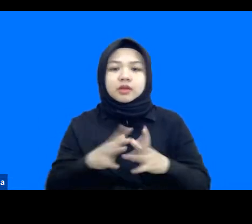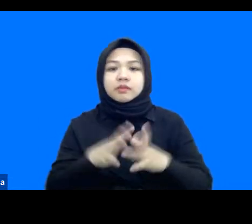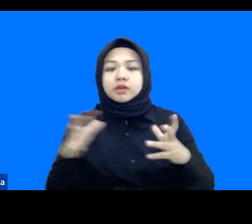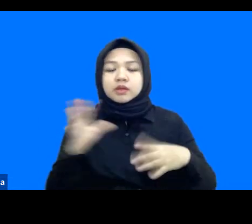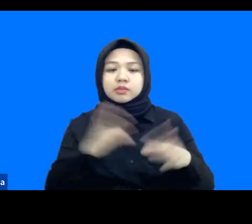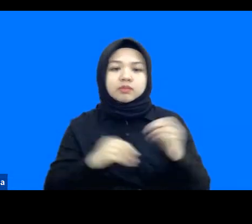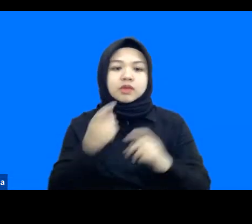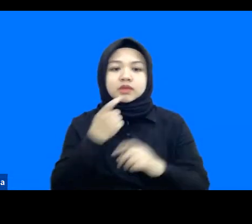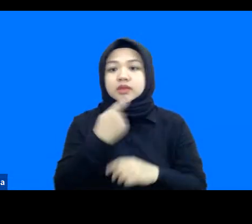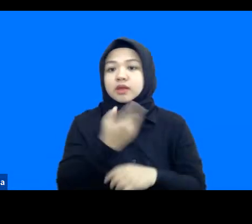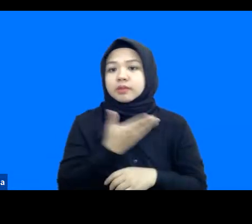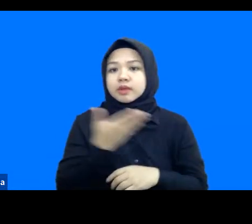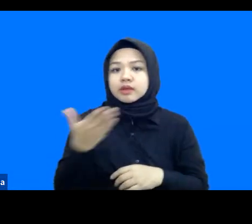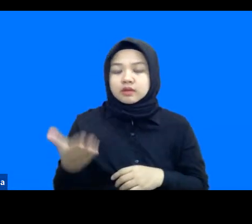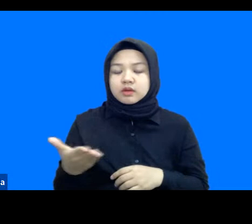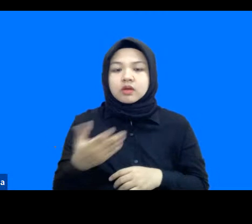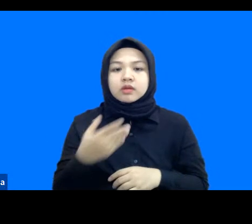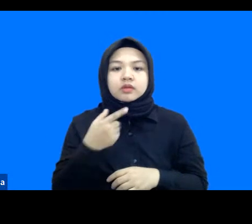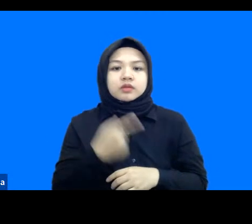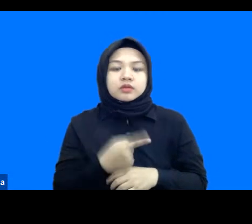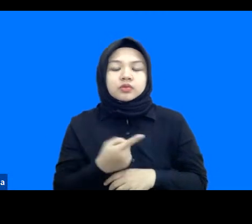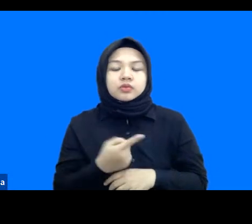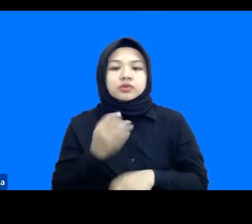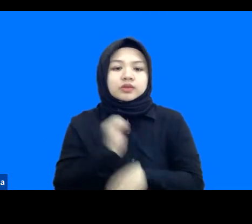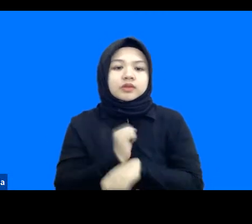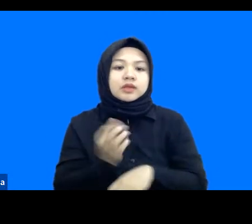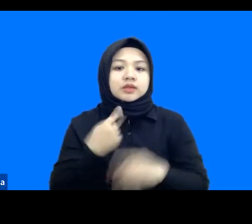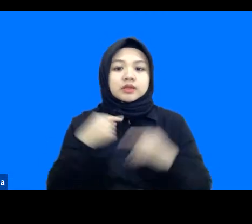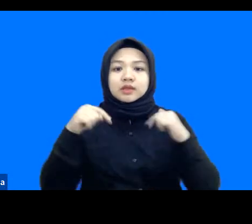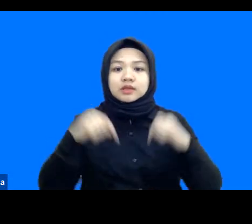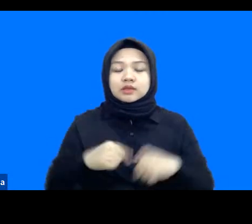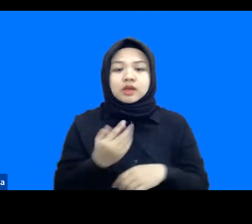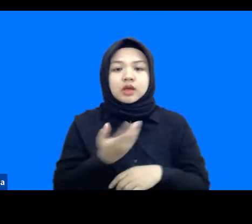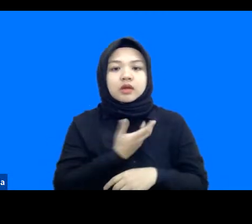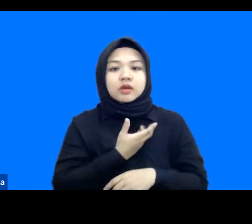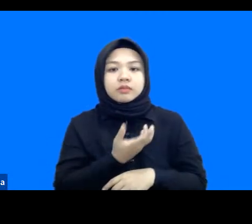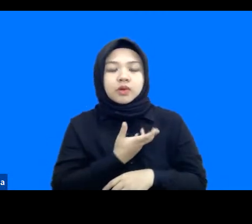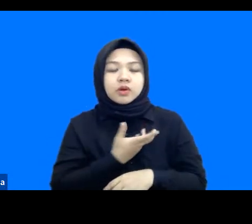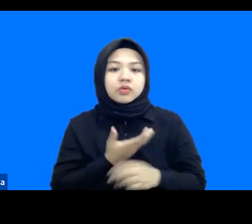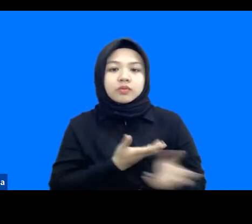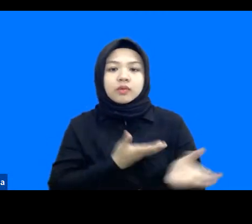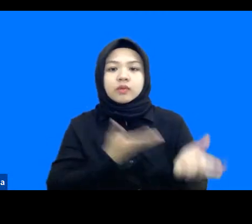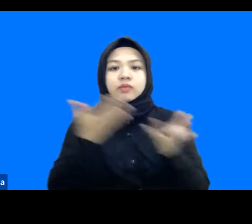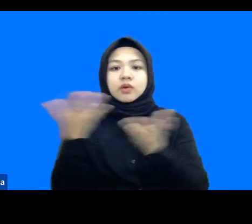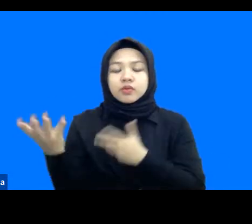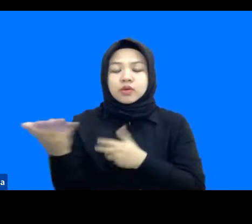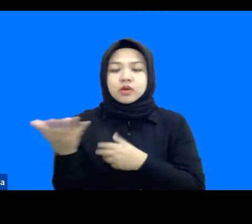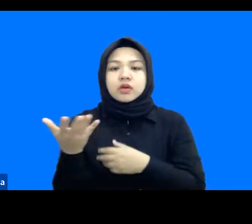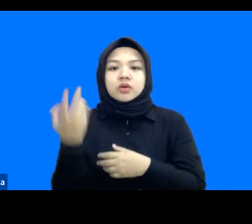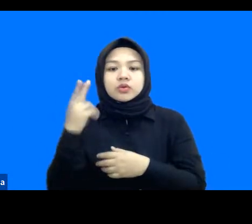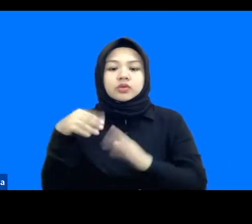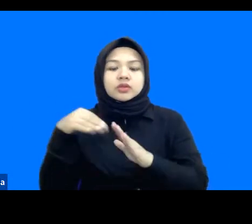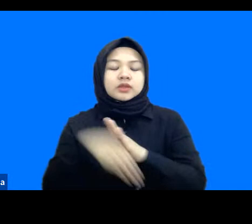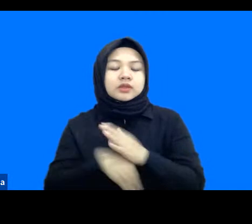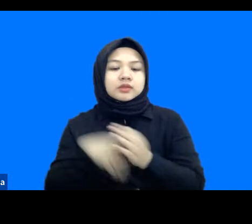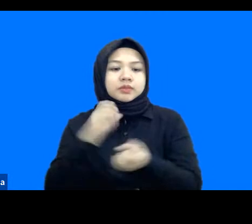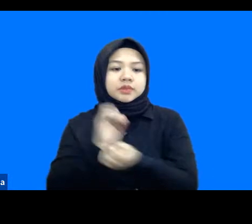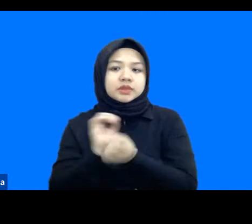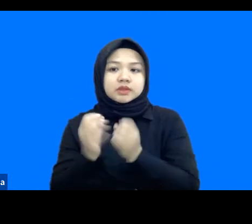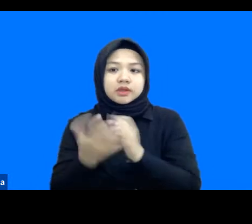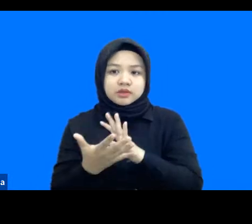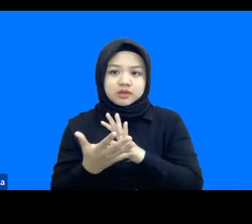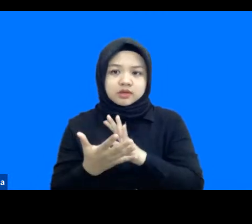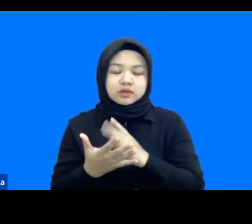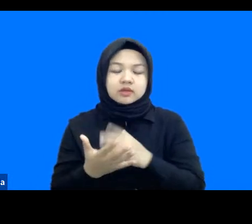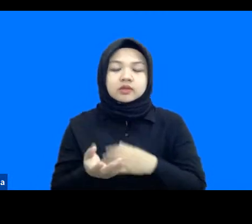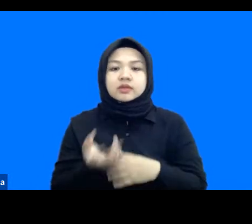Bantay Kita now, because we wanted to include them in the entire discussion of this energy transition. So we wanted to talk to you